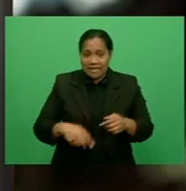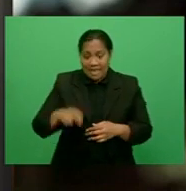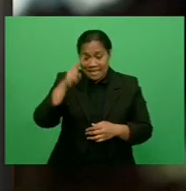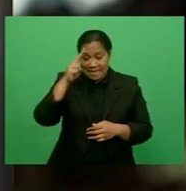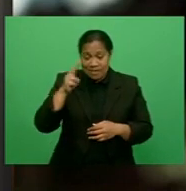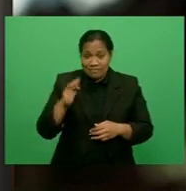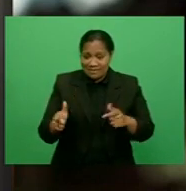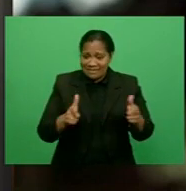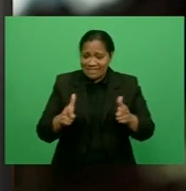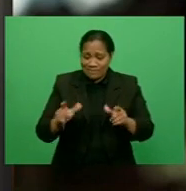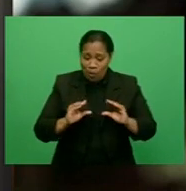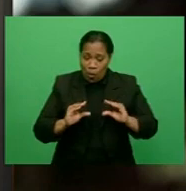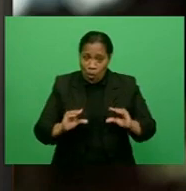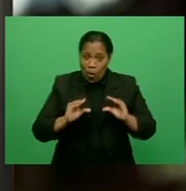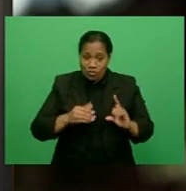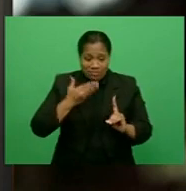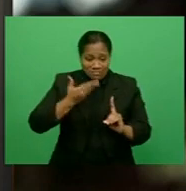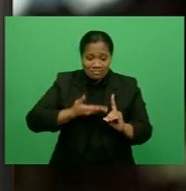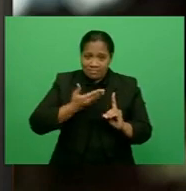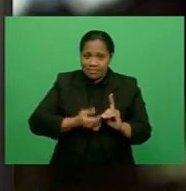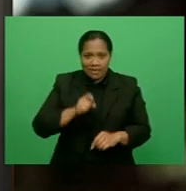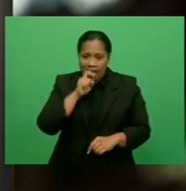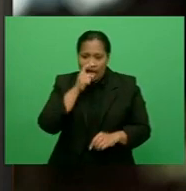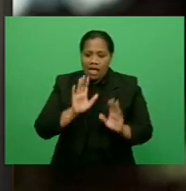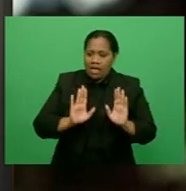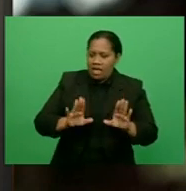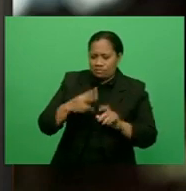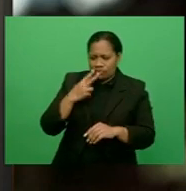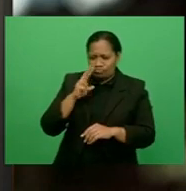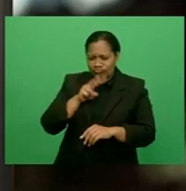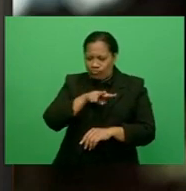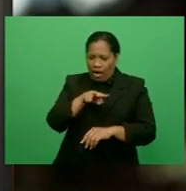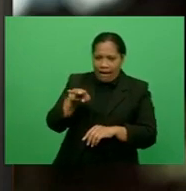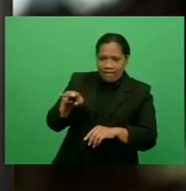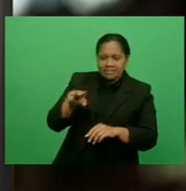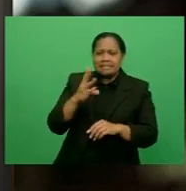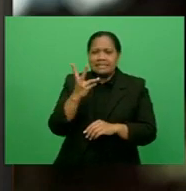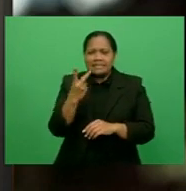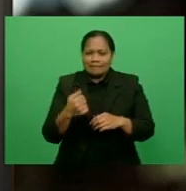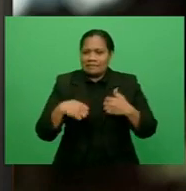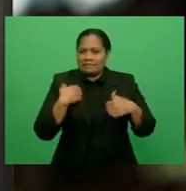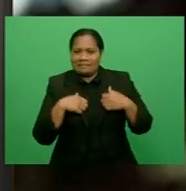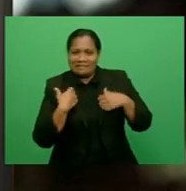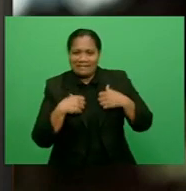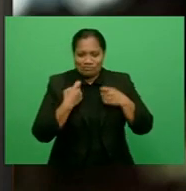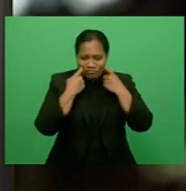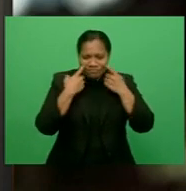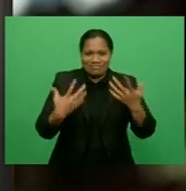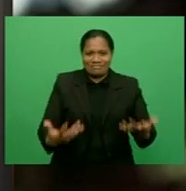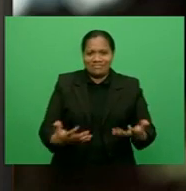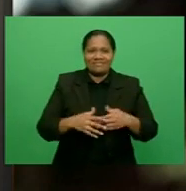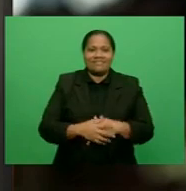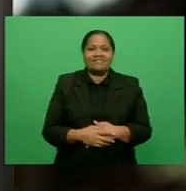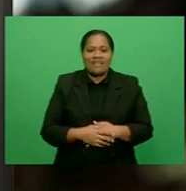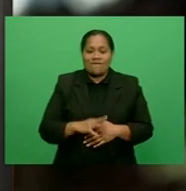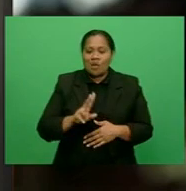Beiber just can't wait to watch some exciting talent on display over the next three days in Suva. Akwila Dhamma with the details.